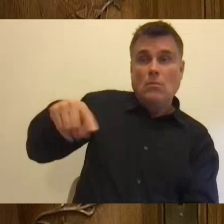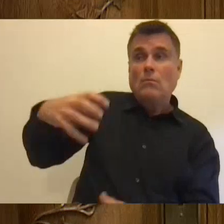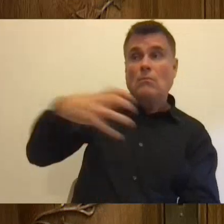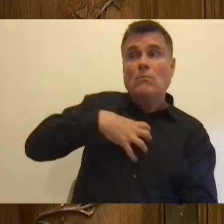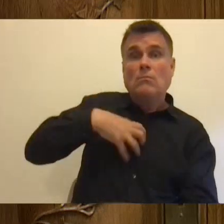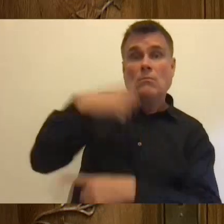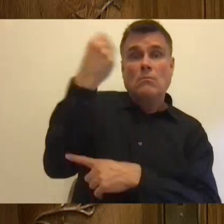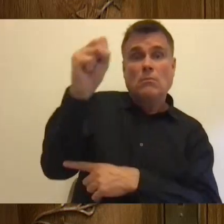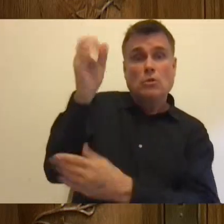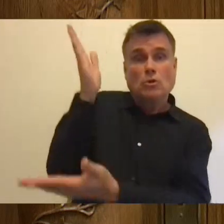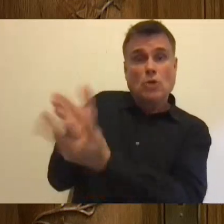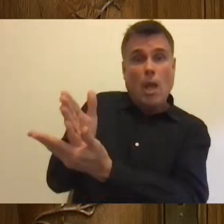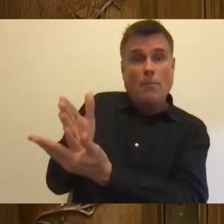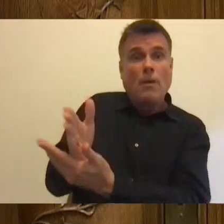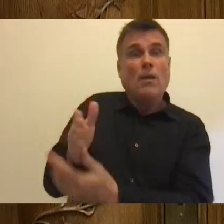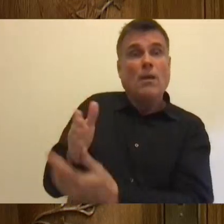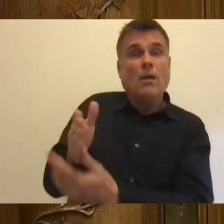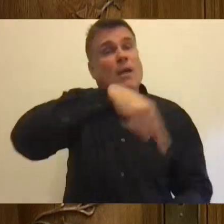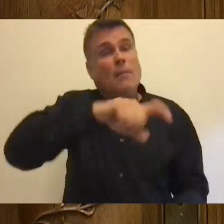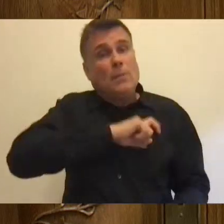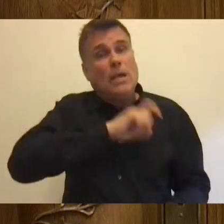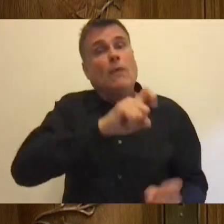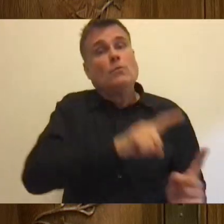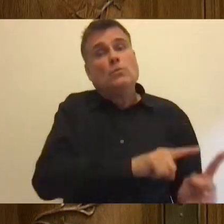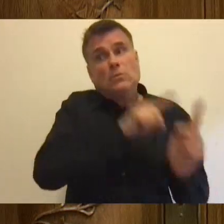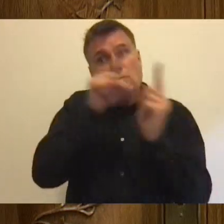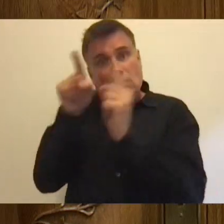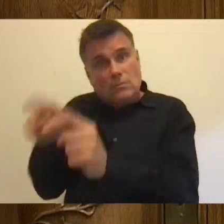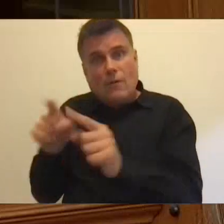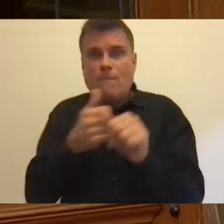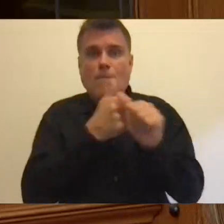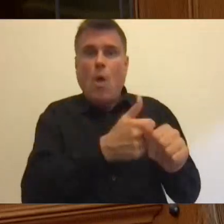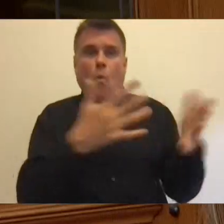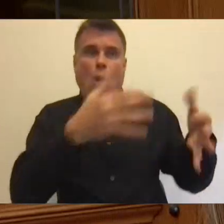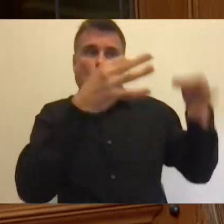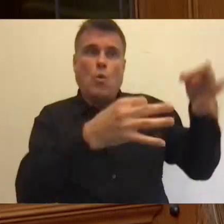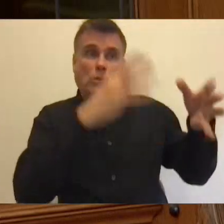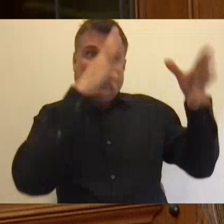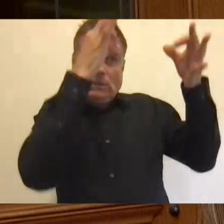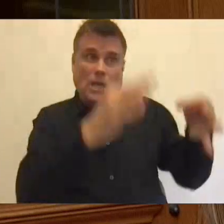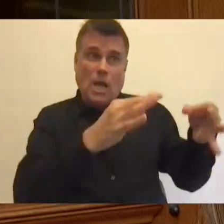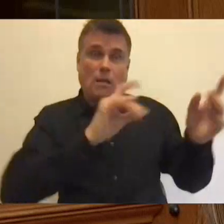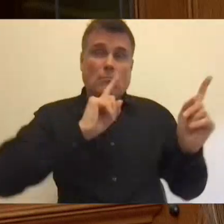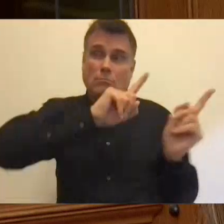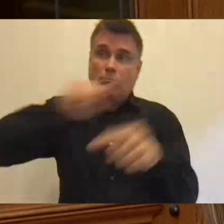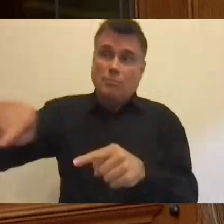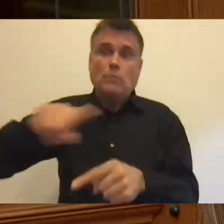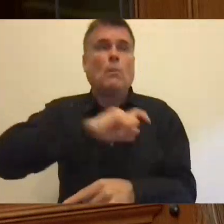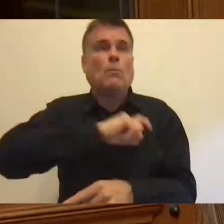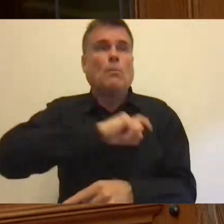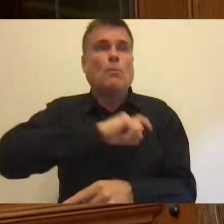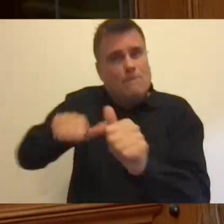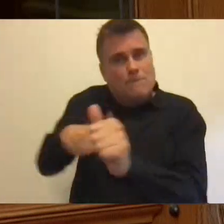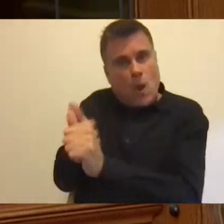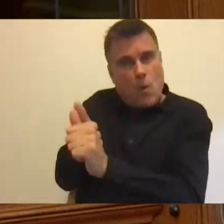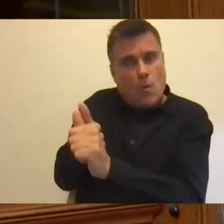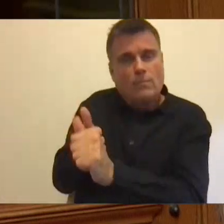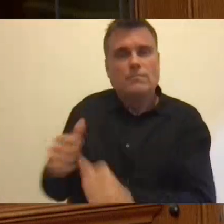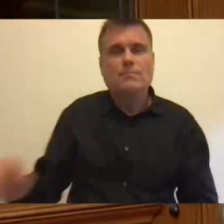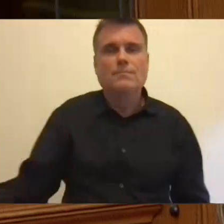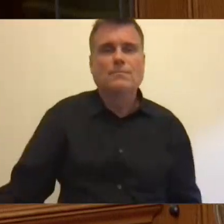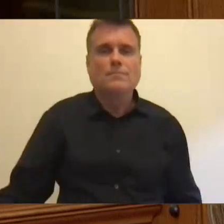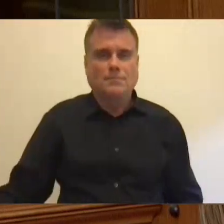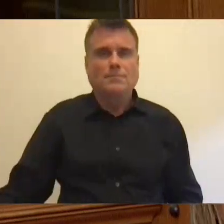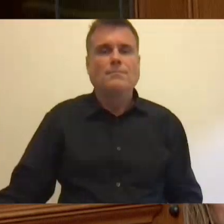Member for Abbotsford South. Thank you very much, Mr. Speaker. You know, the first record of my family in the province of